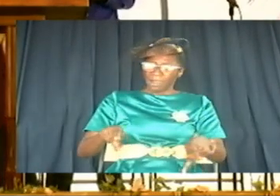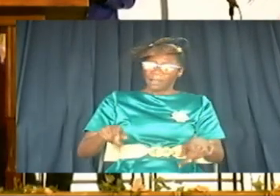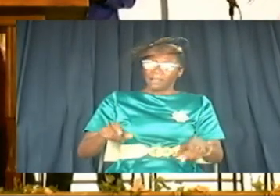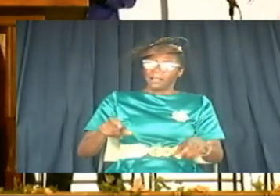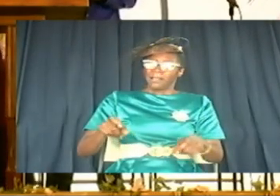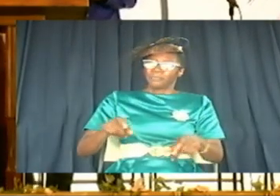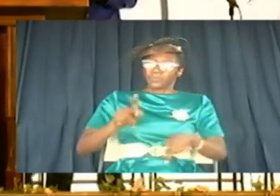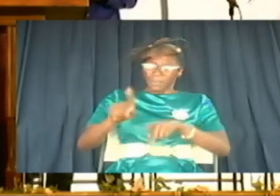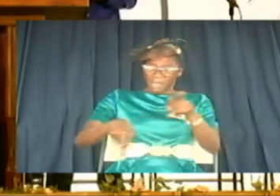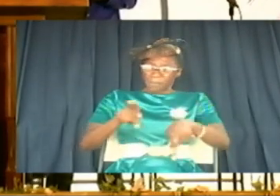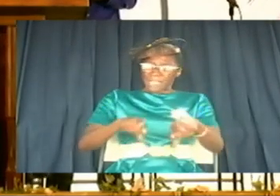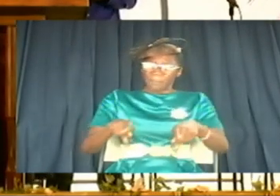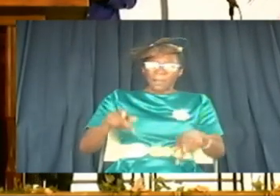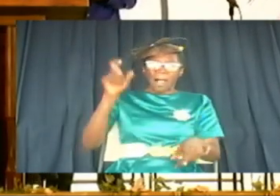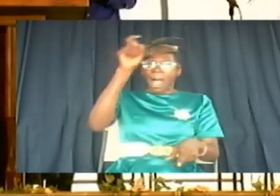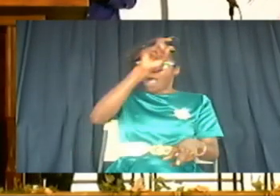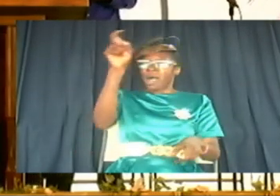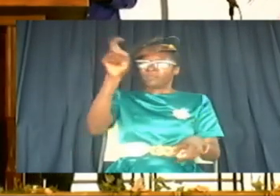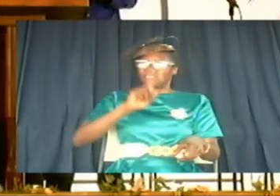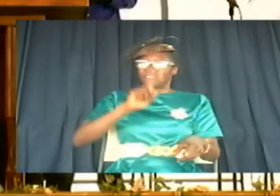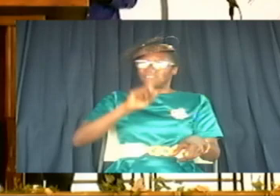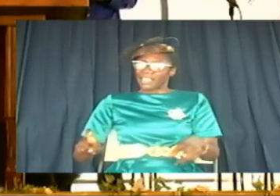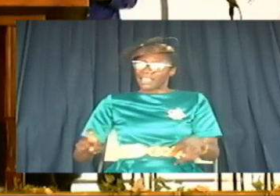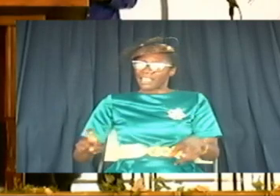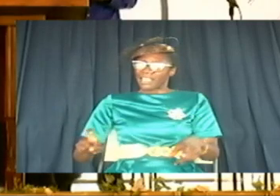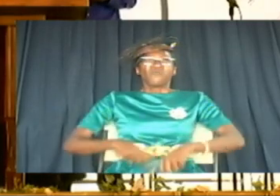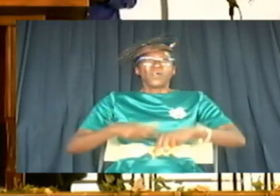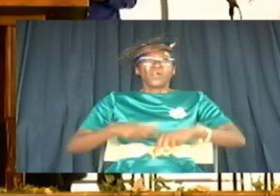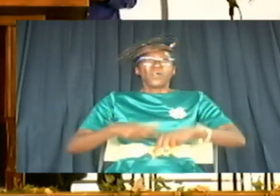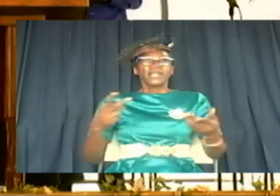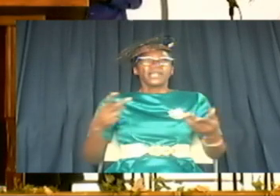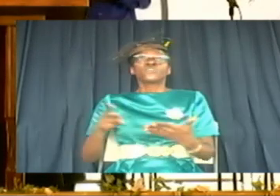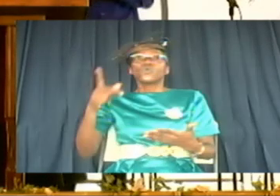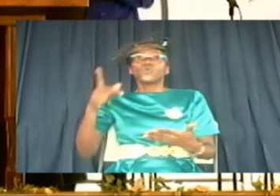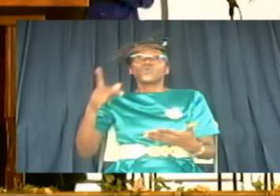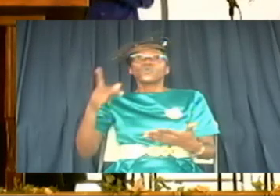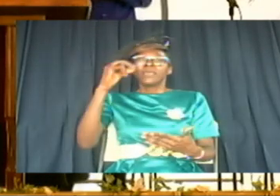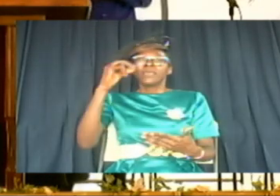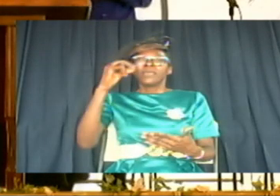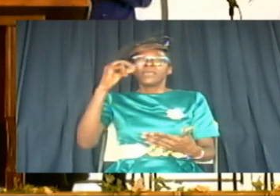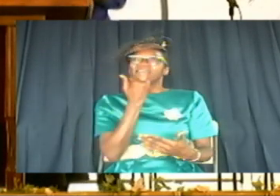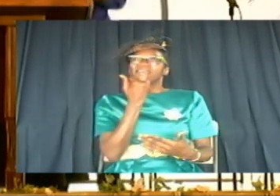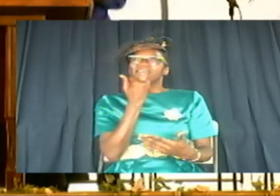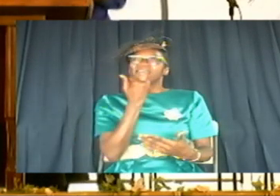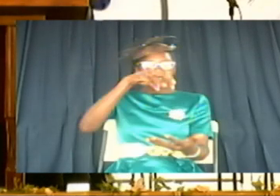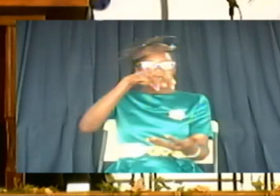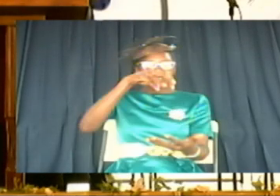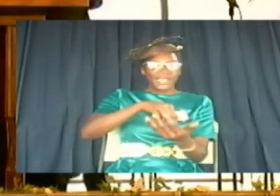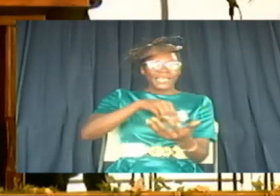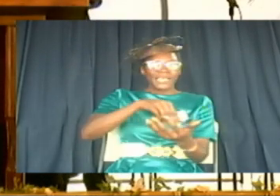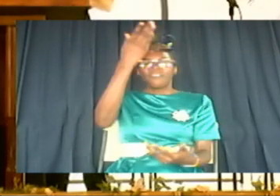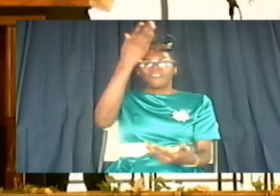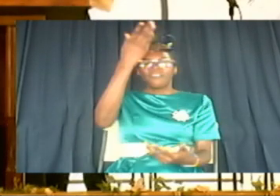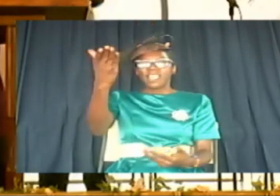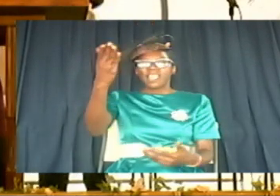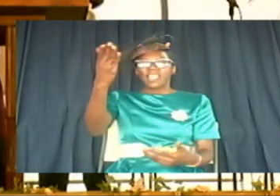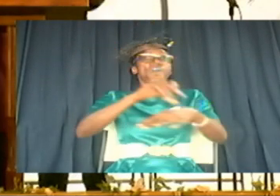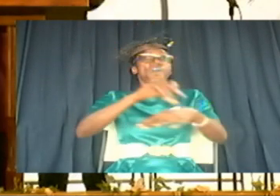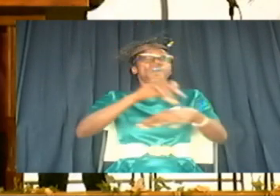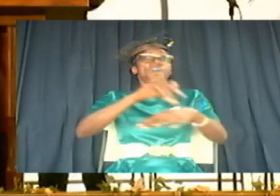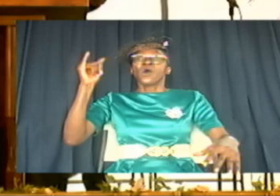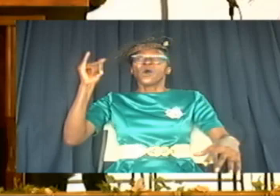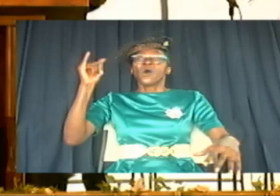of Zion, for great is the Holy One of Israel in the midst of thee. Cry